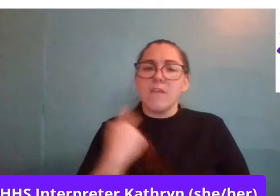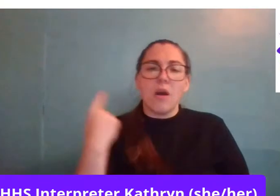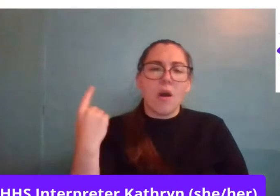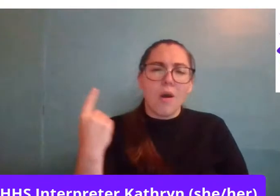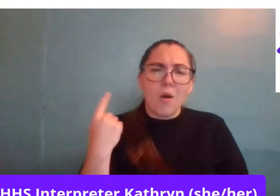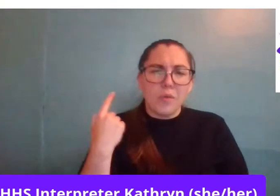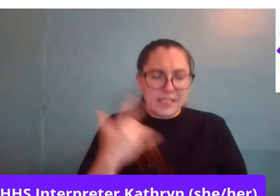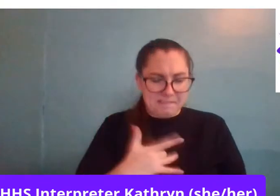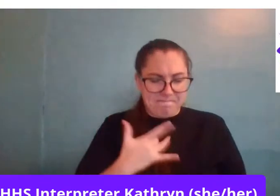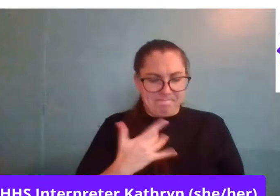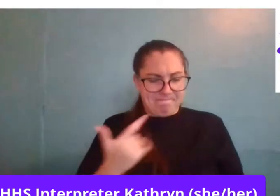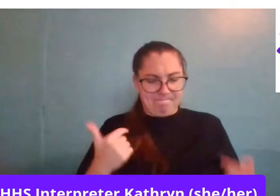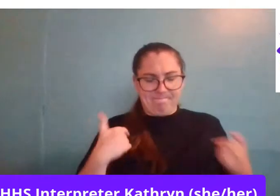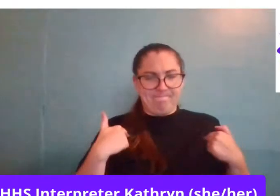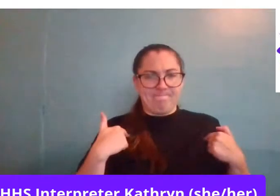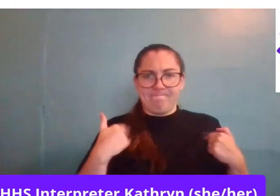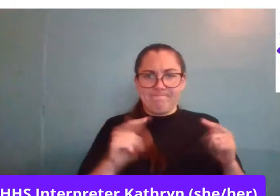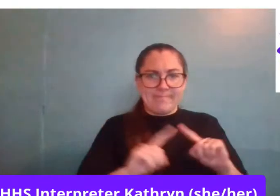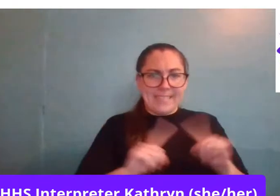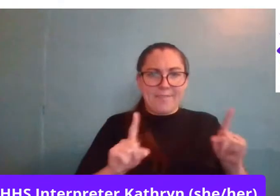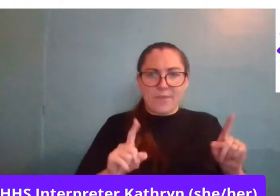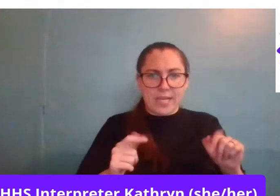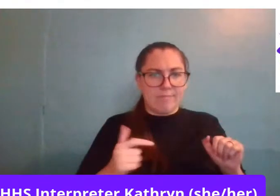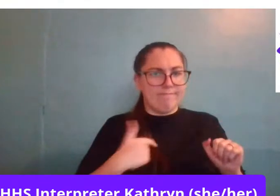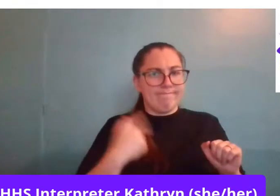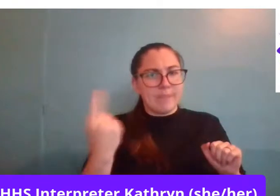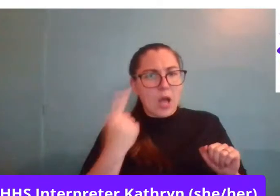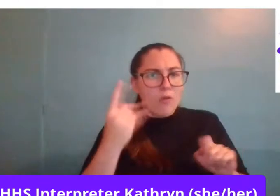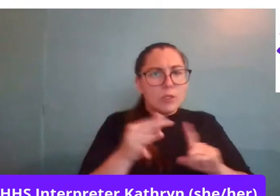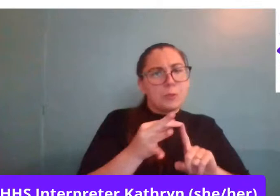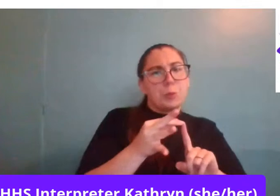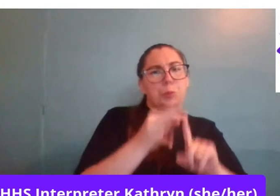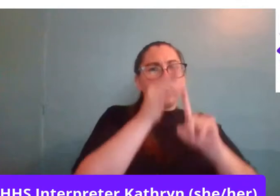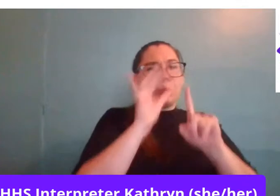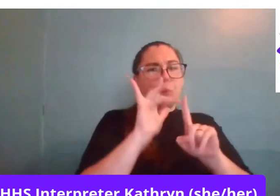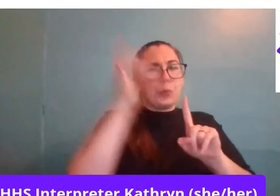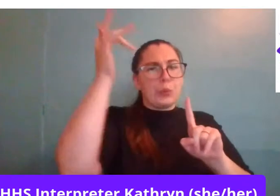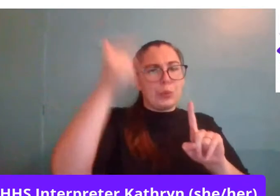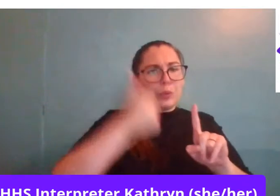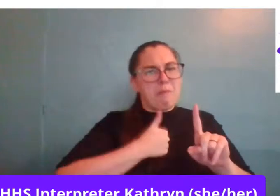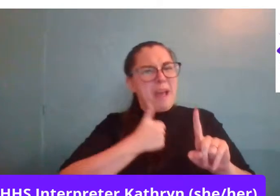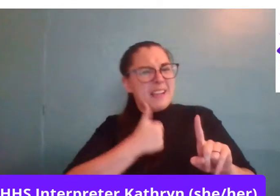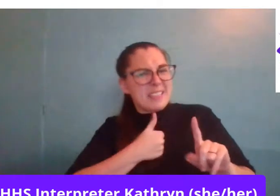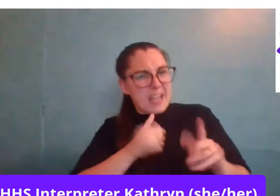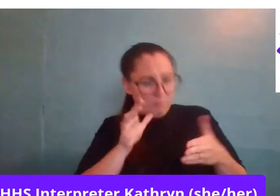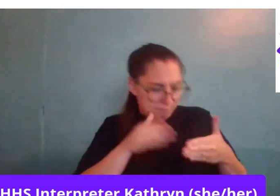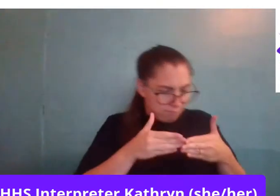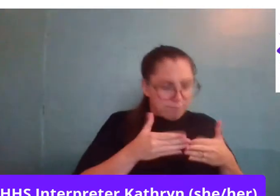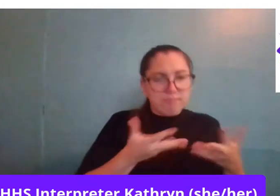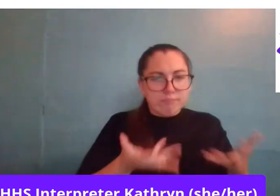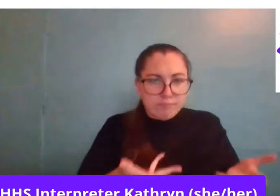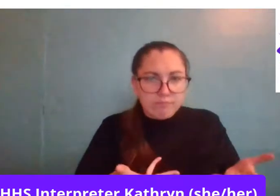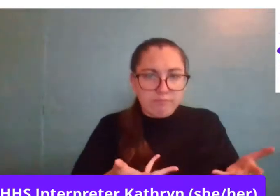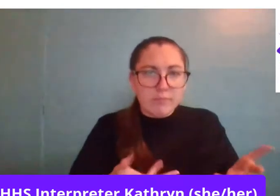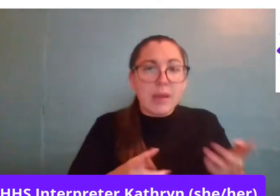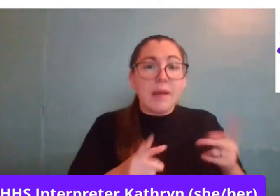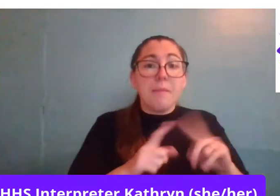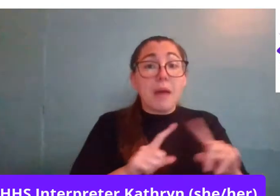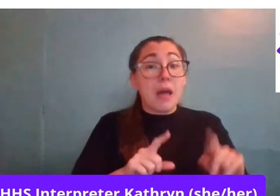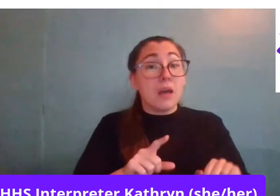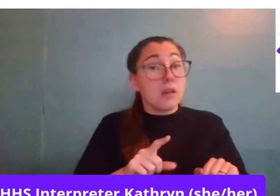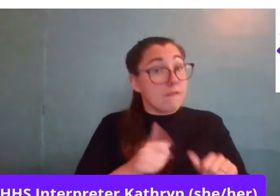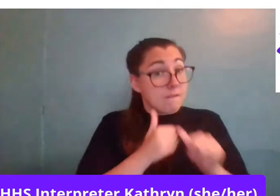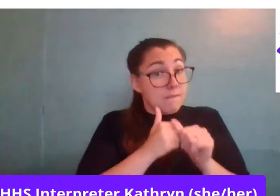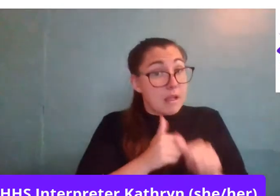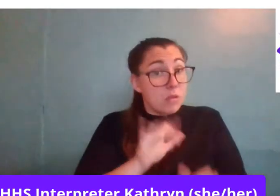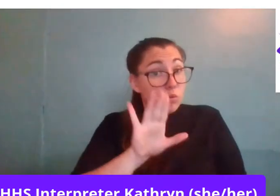different. I've always stood out. I've always been kind of to myself and things like that. But by what you're saying,